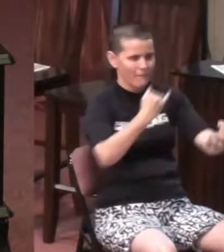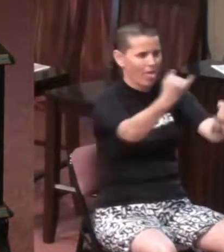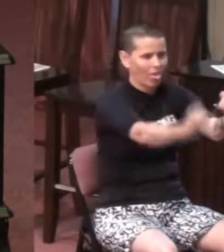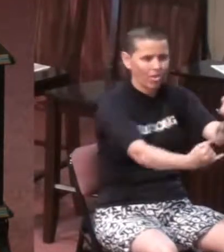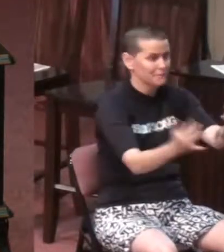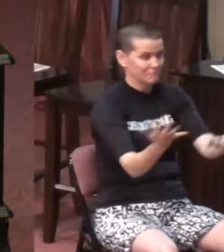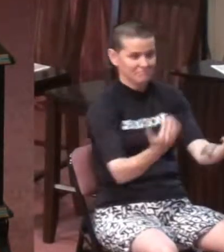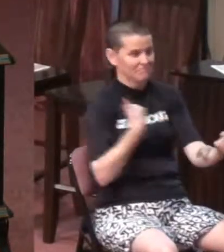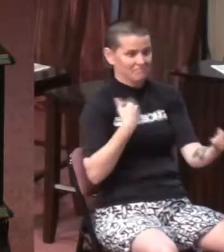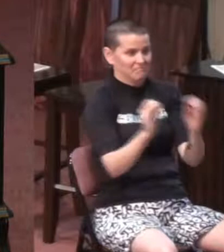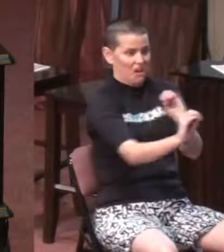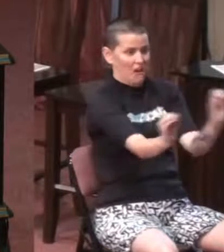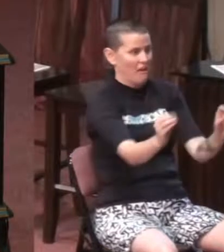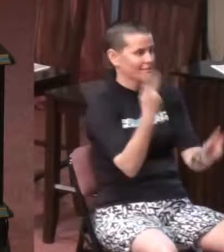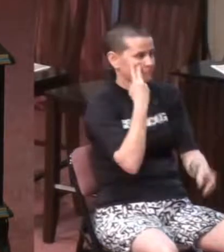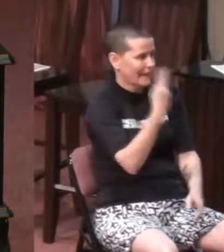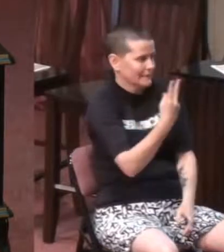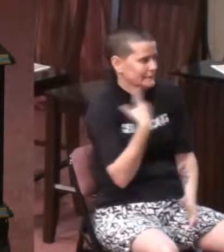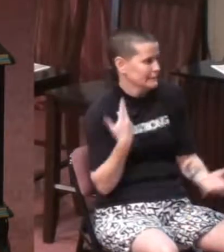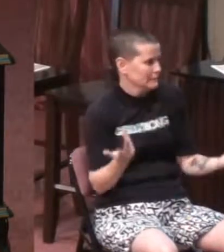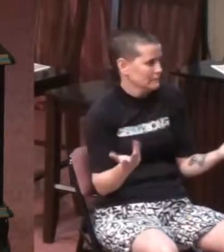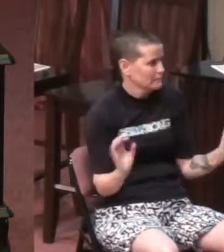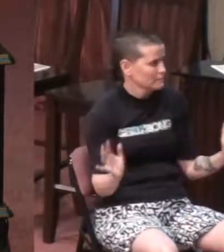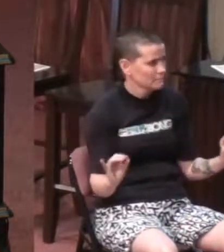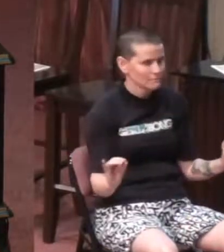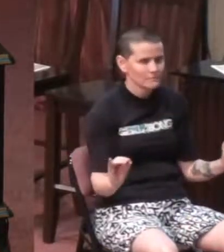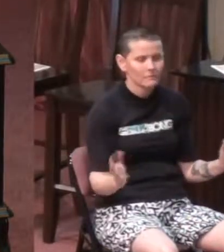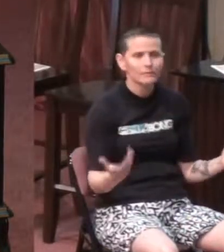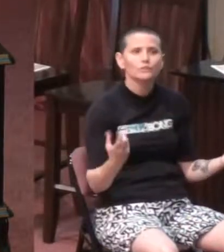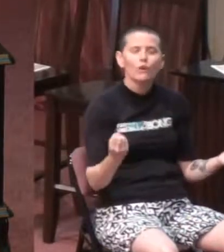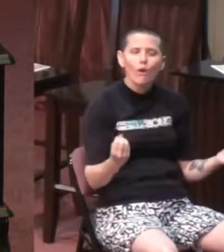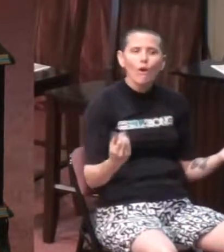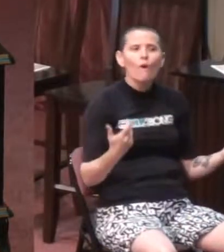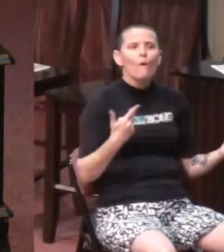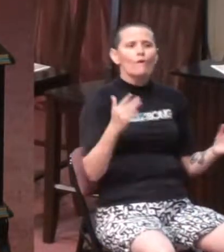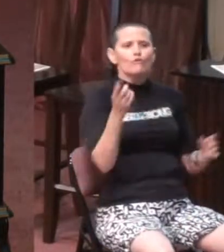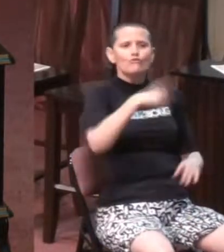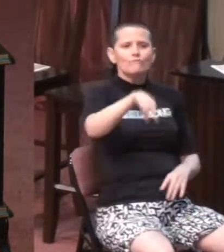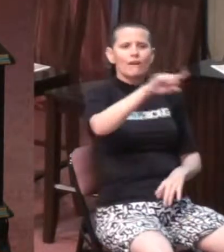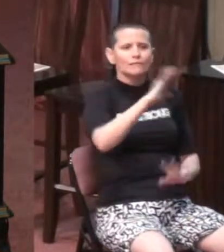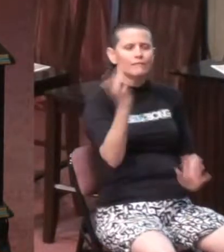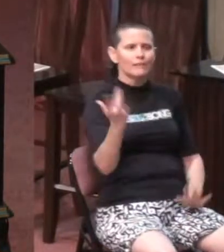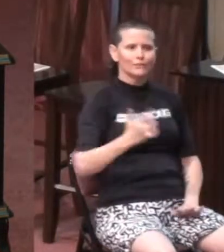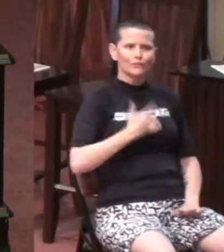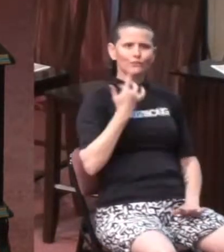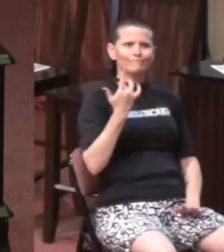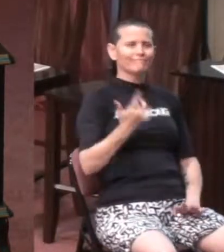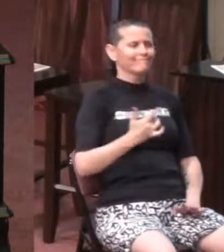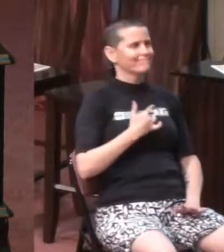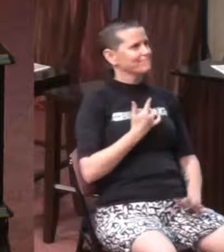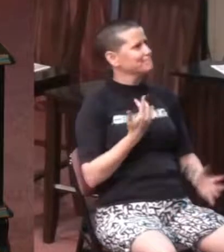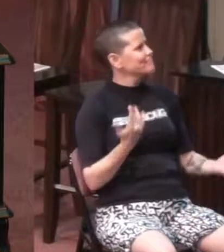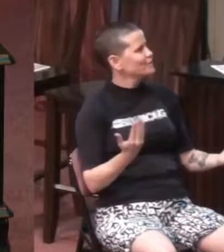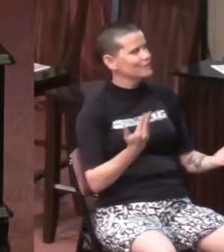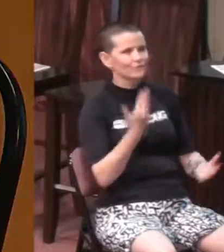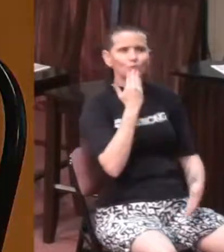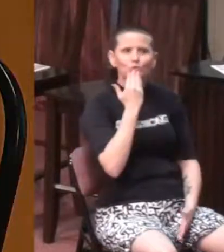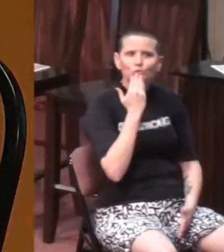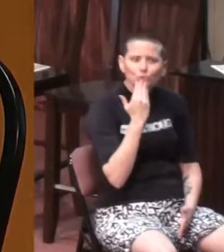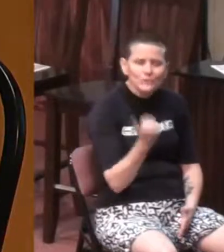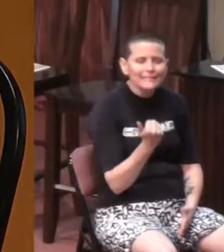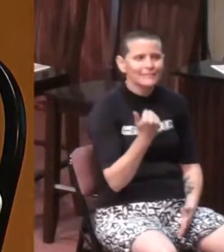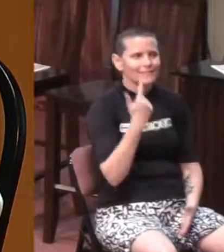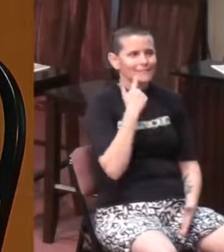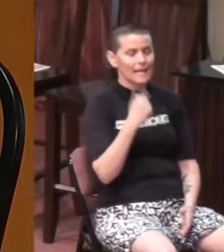of sweetness of the soul that you are. It's mind-blowing. When you first came onto